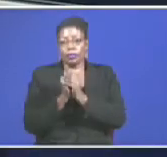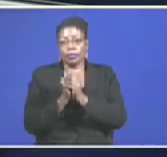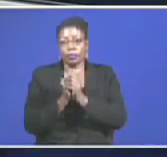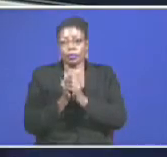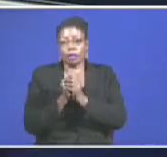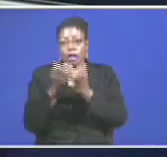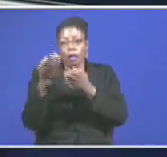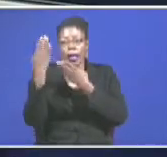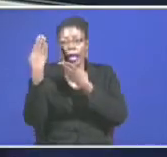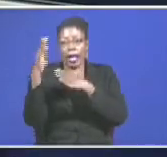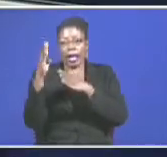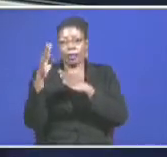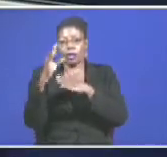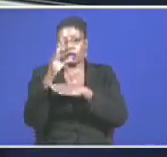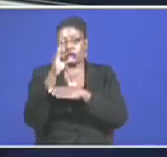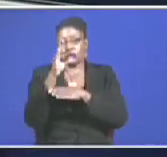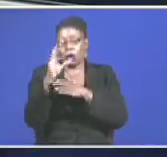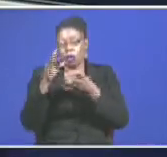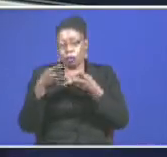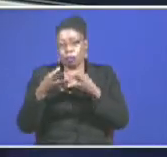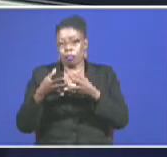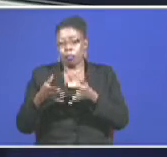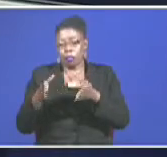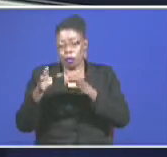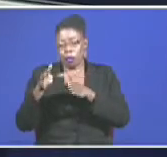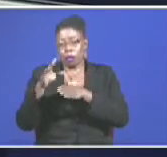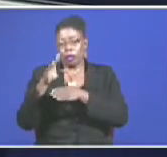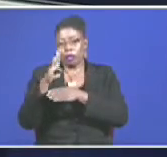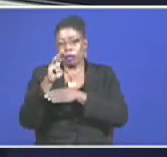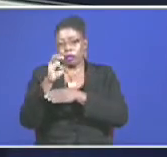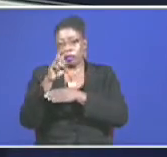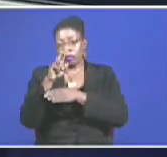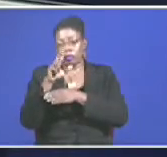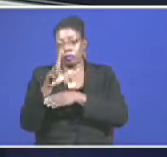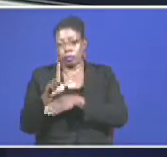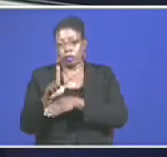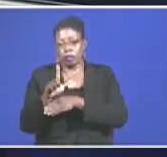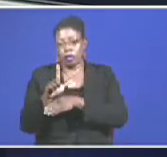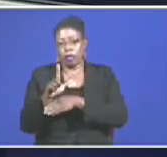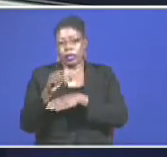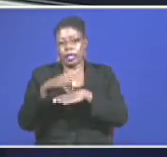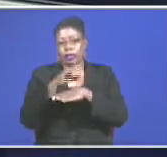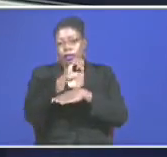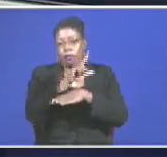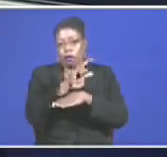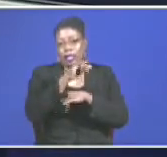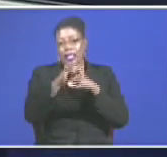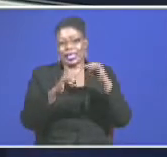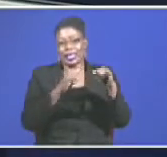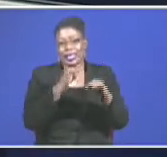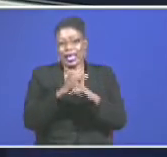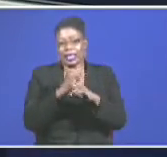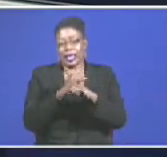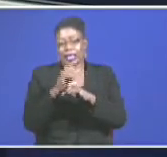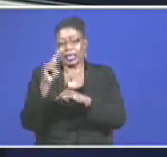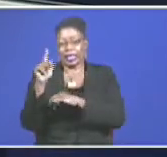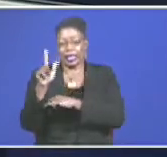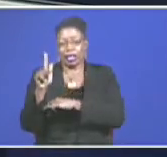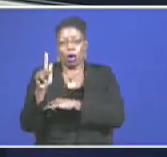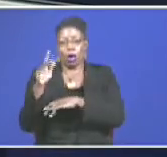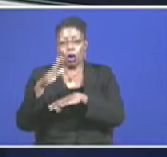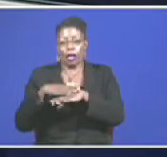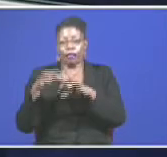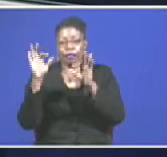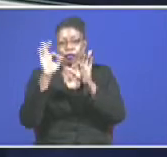Wanted Bahamas Bowl game will be played at the National Thomas A. Robinson Stadium between Florida International and Toledo on